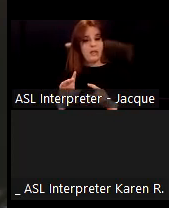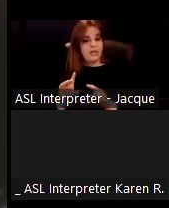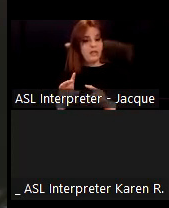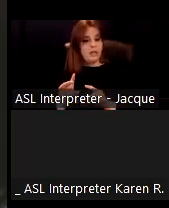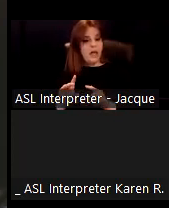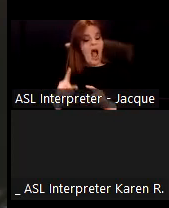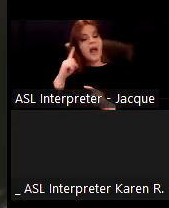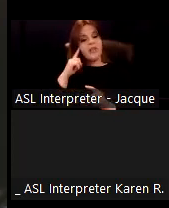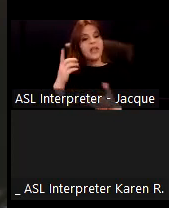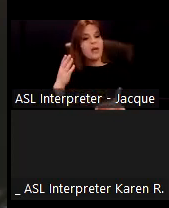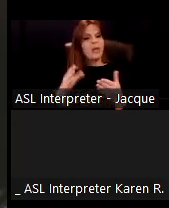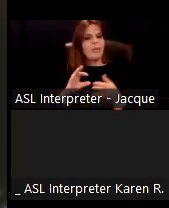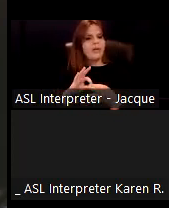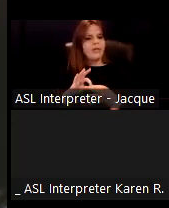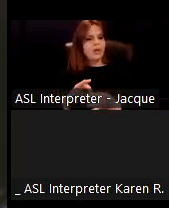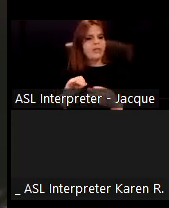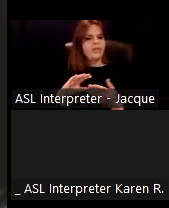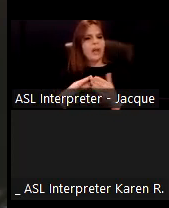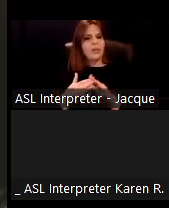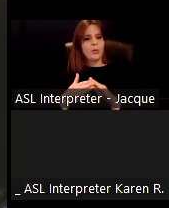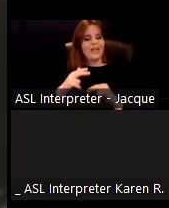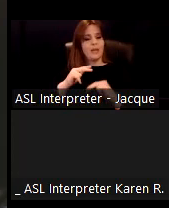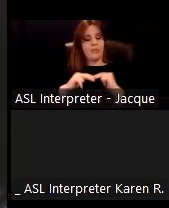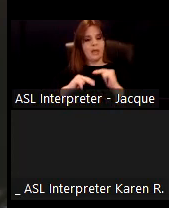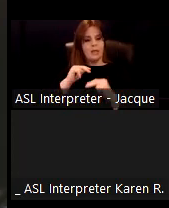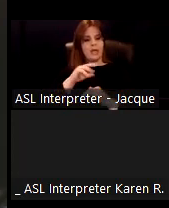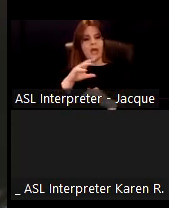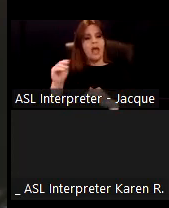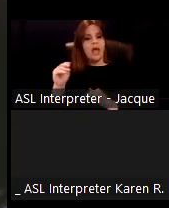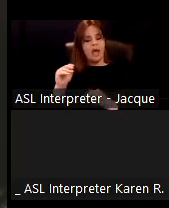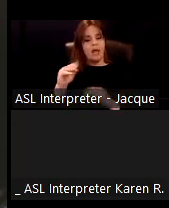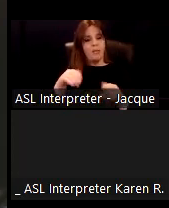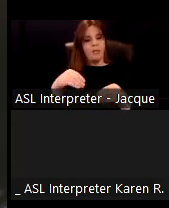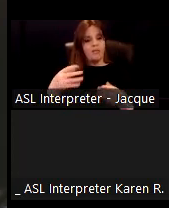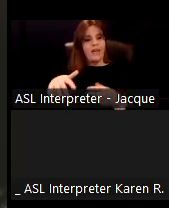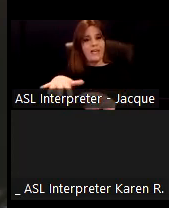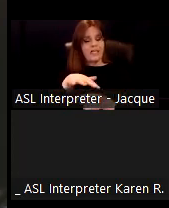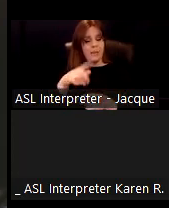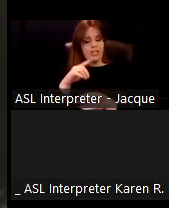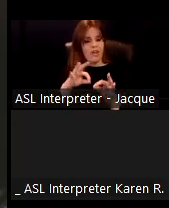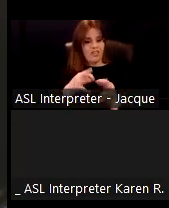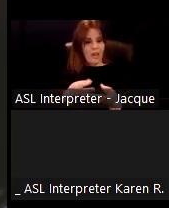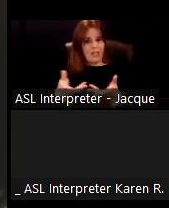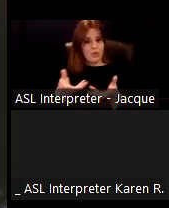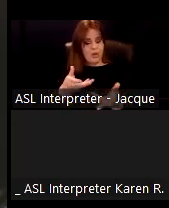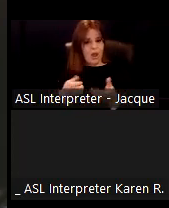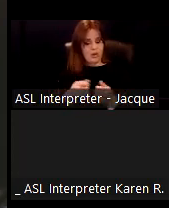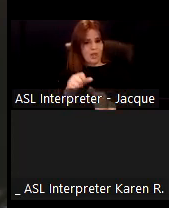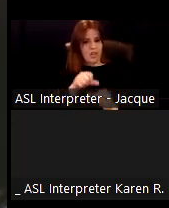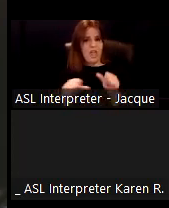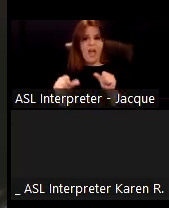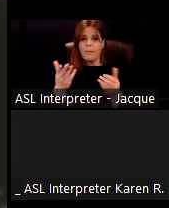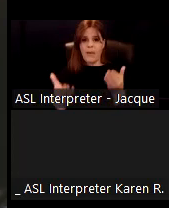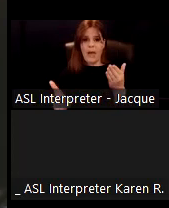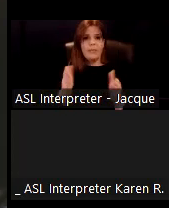think maybe in terms of community building and providing a space for families to interact with each other might be a great